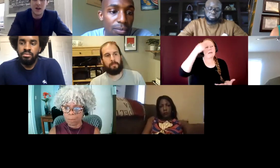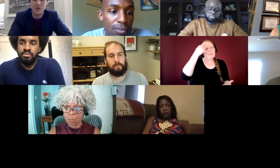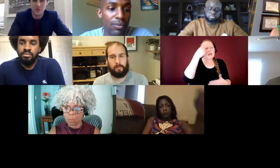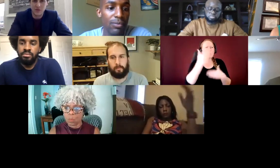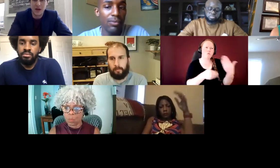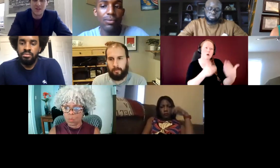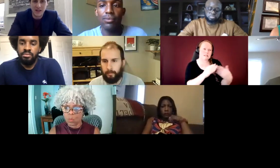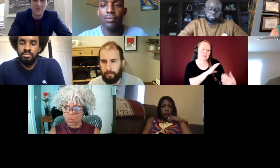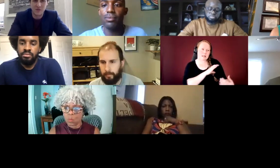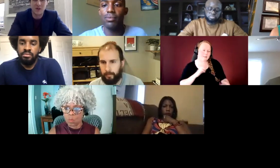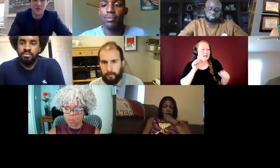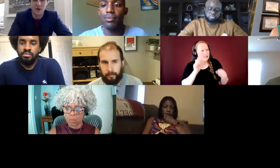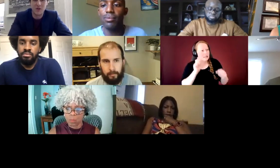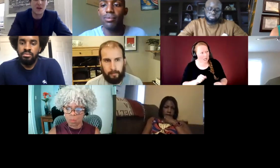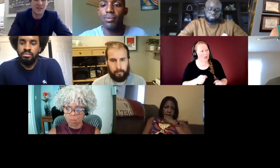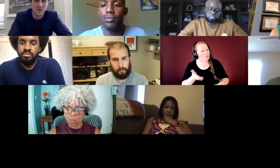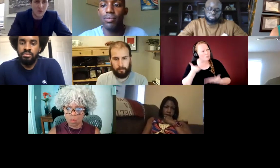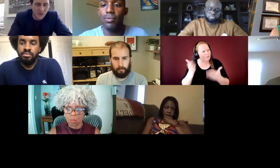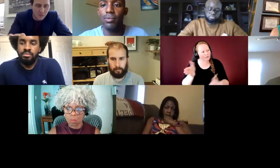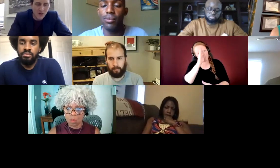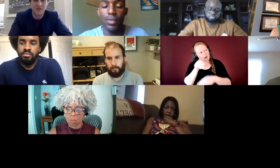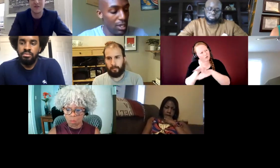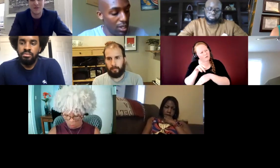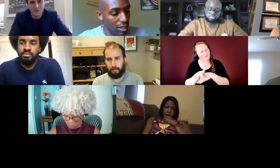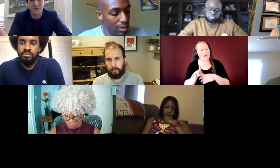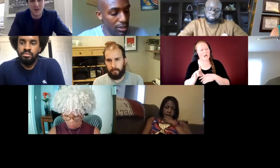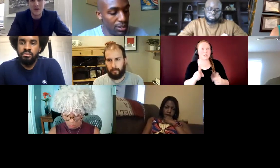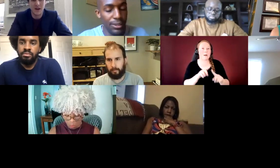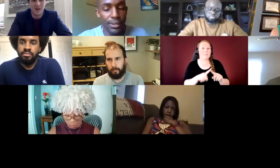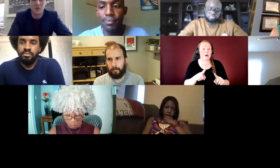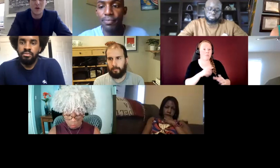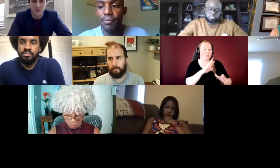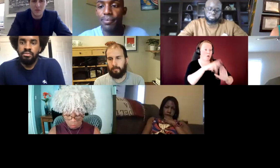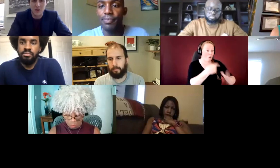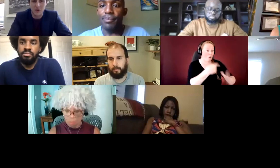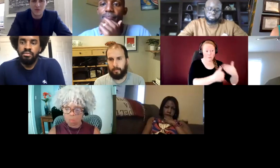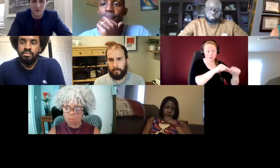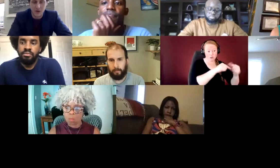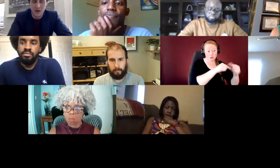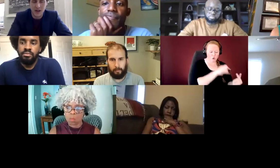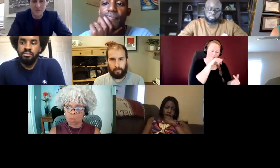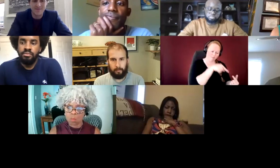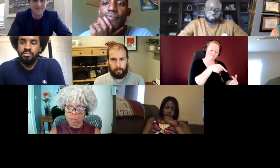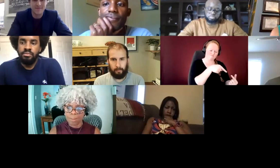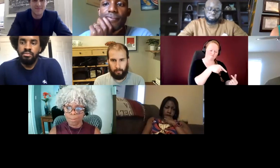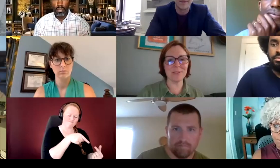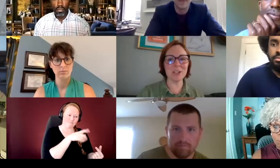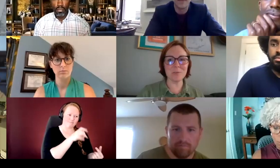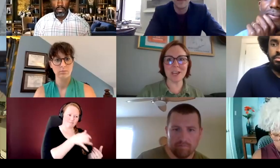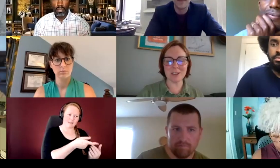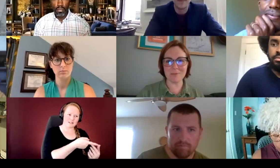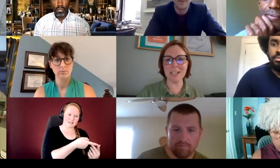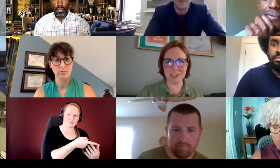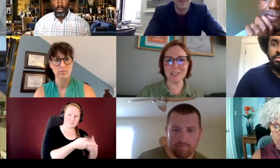advice with respect to the infrastructure priorities, but I think the role of the process group would be the one we are describing now. Gotcha.